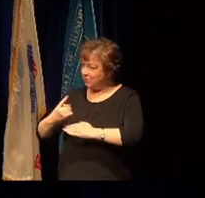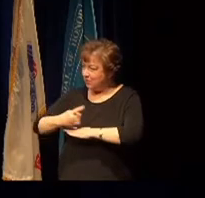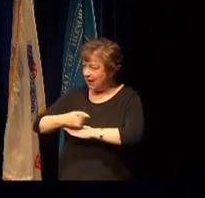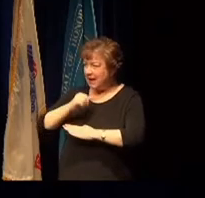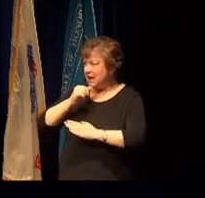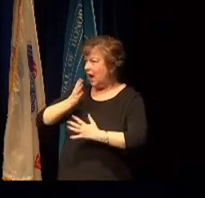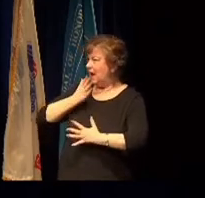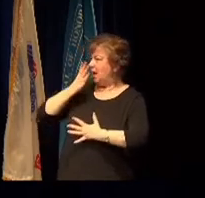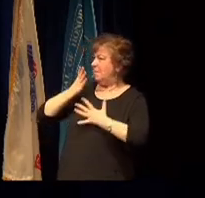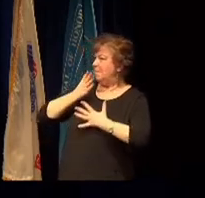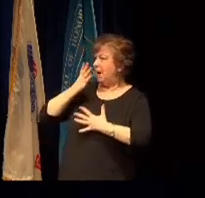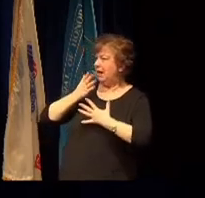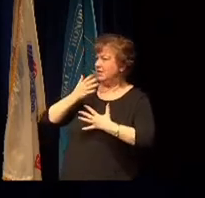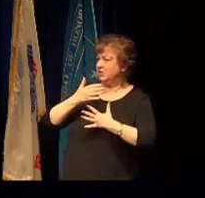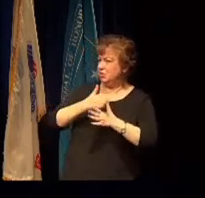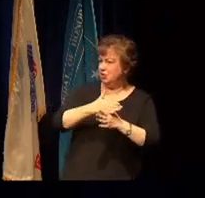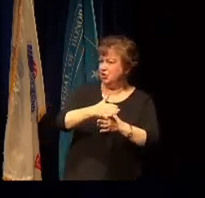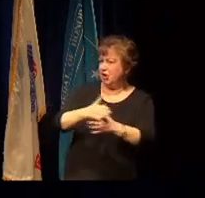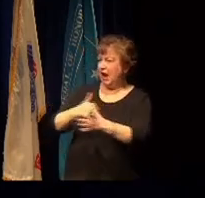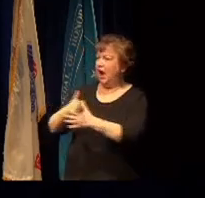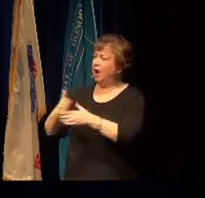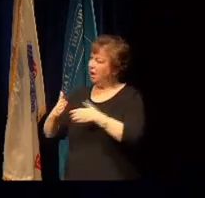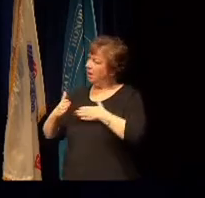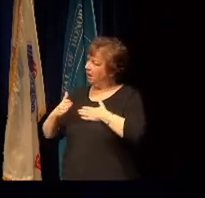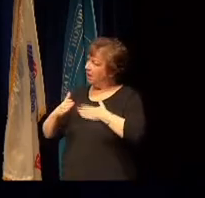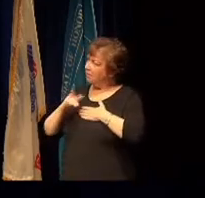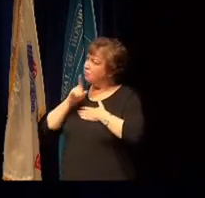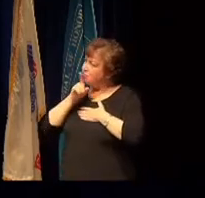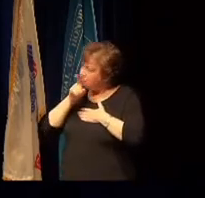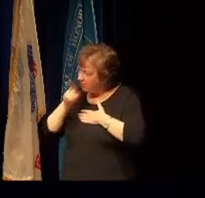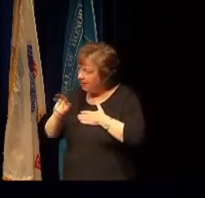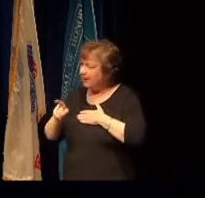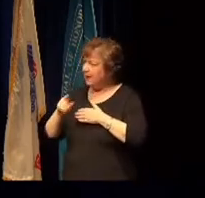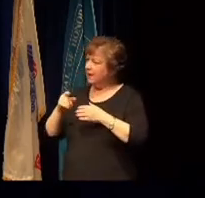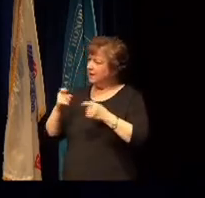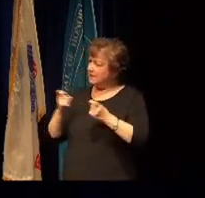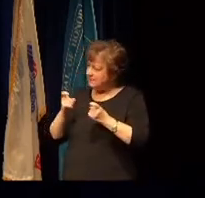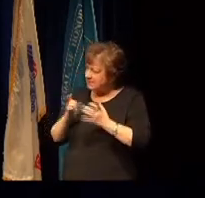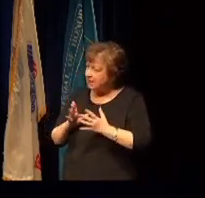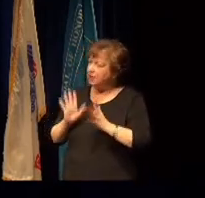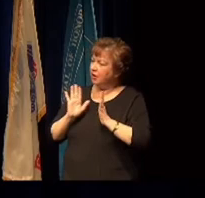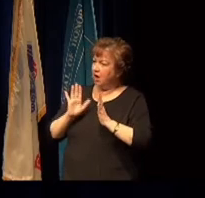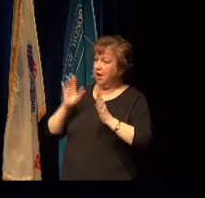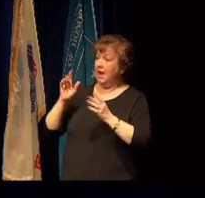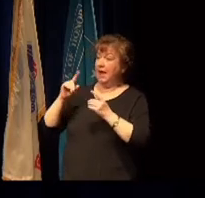us who he really was until Jesus came into his life.